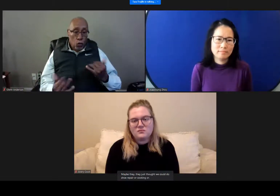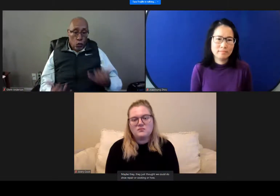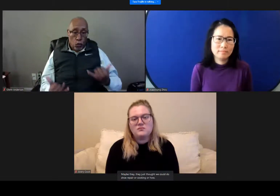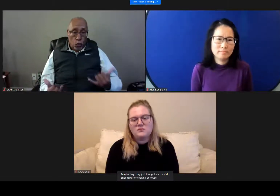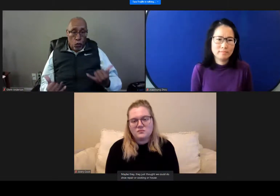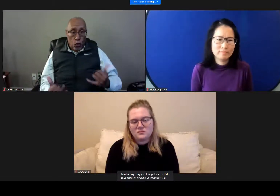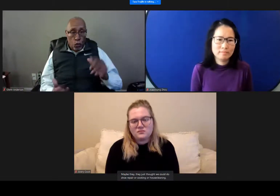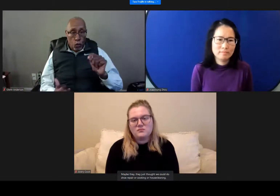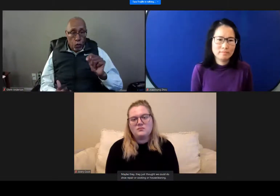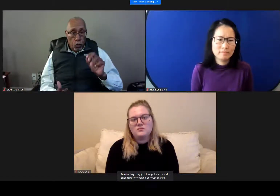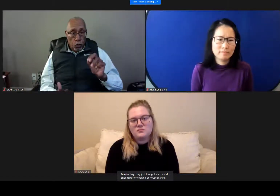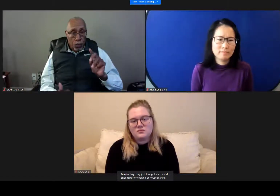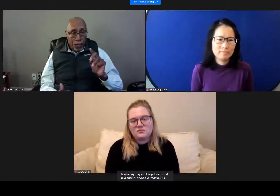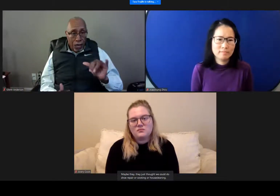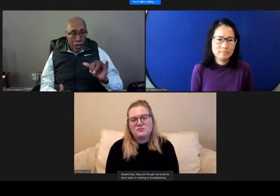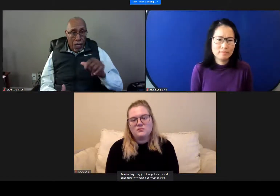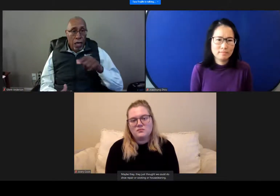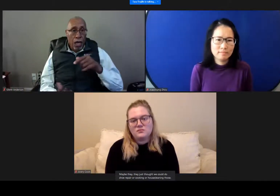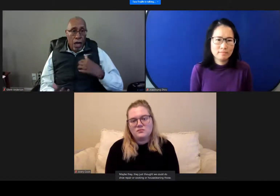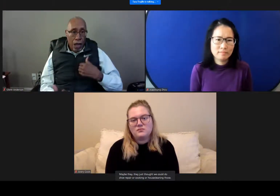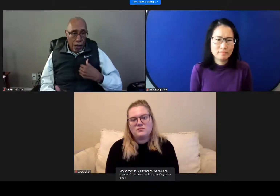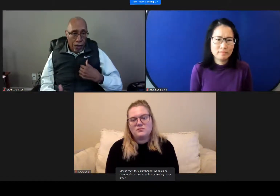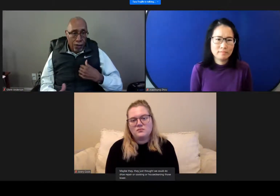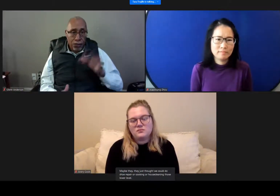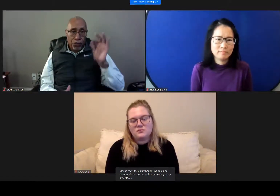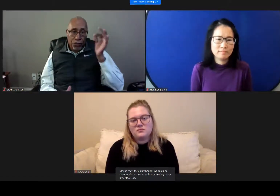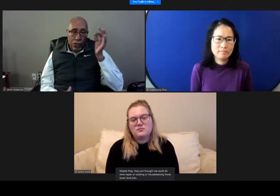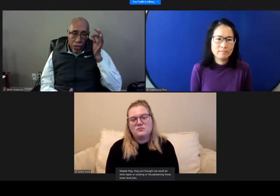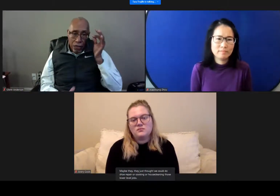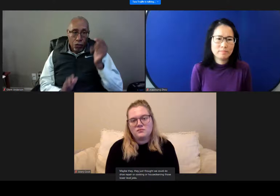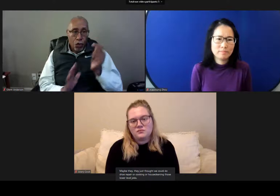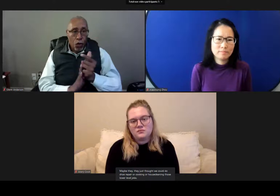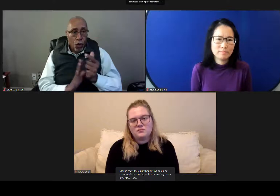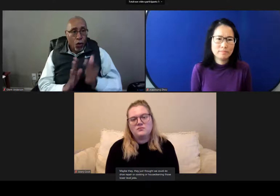house cleaning, those lower level jobs.